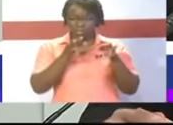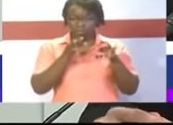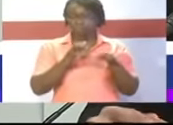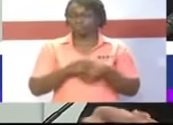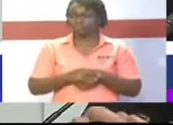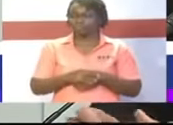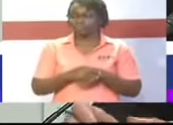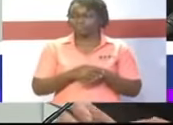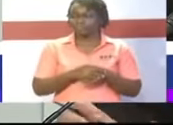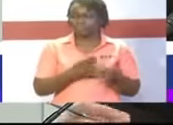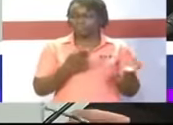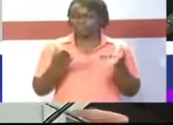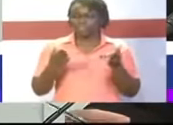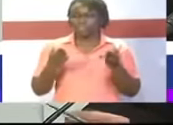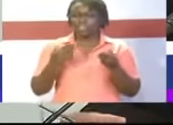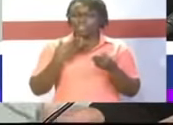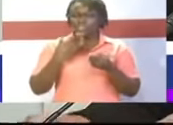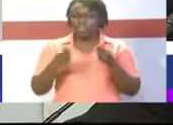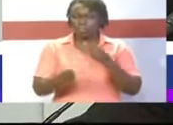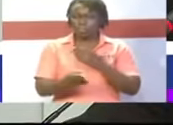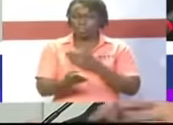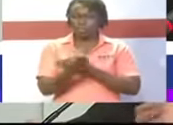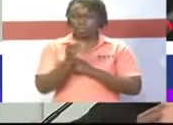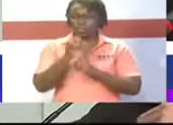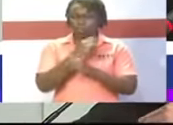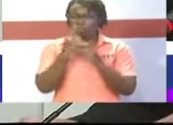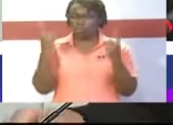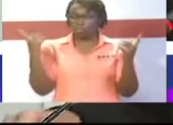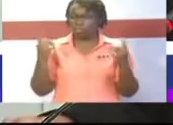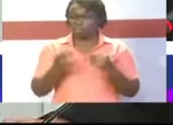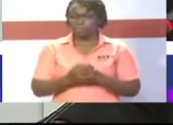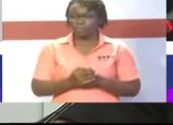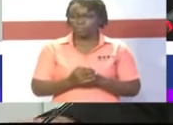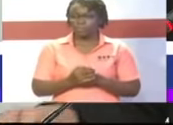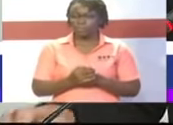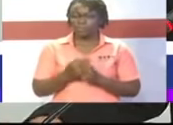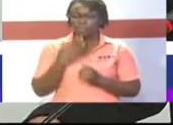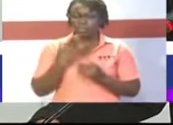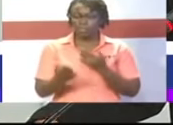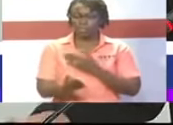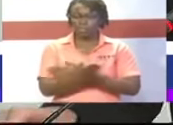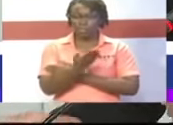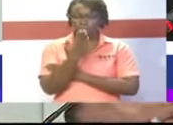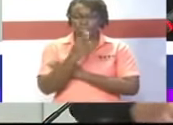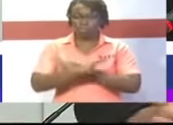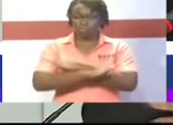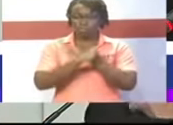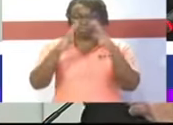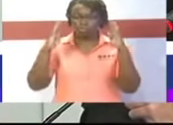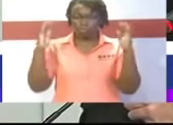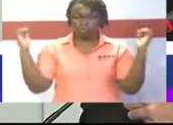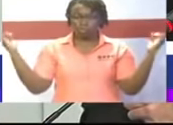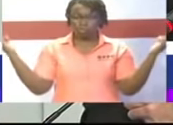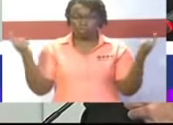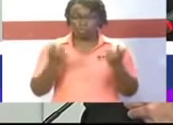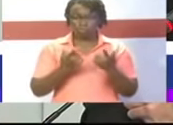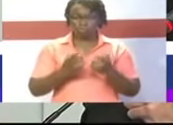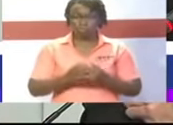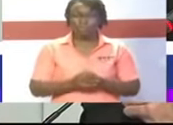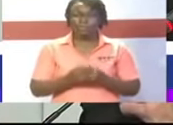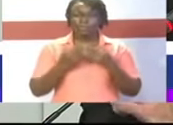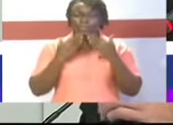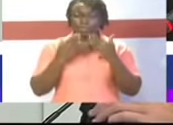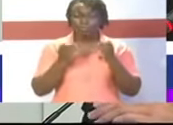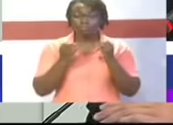everyone. Thank you, Al. Good morning, everyone. I think I'm back online now. Thank